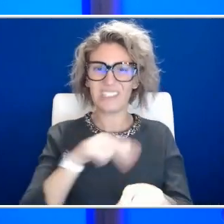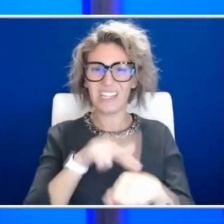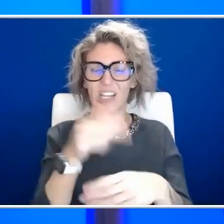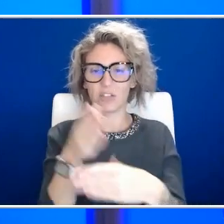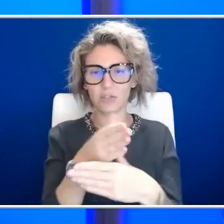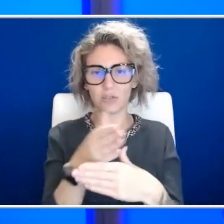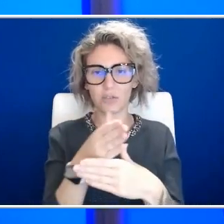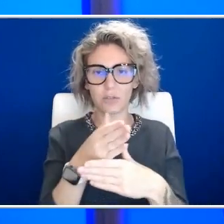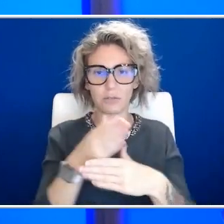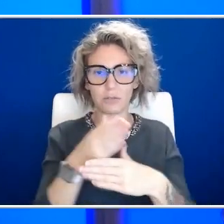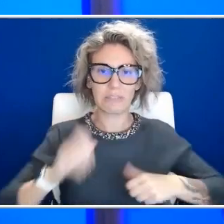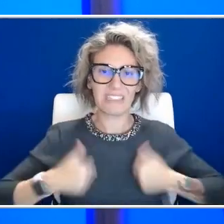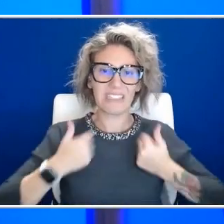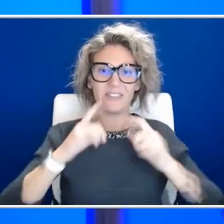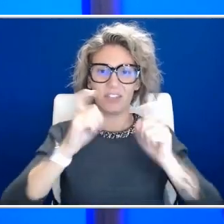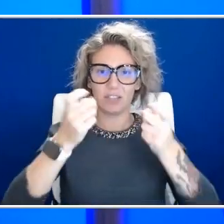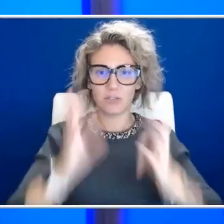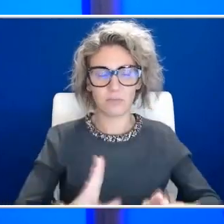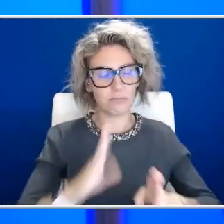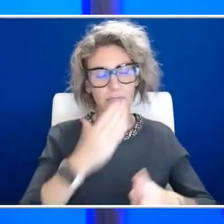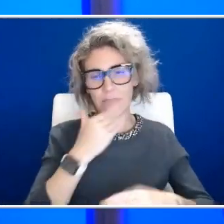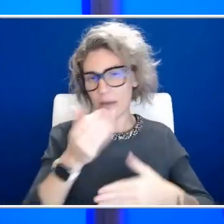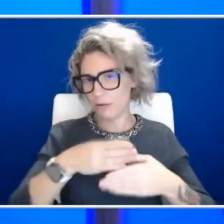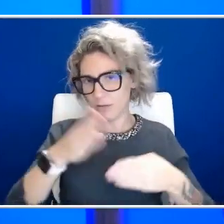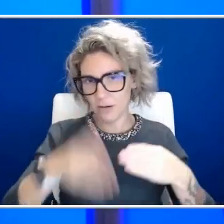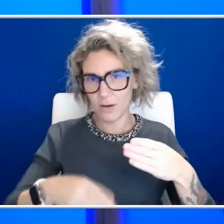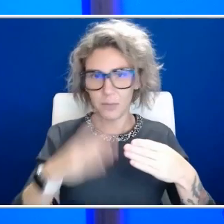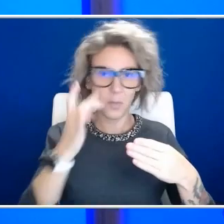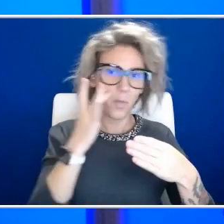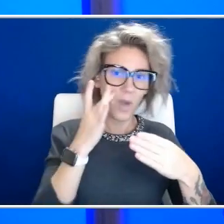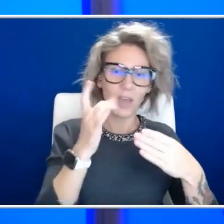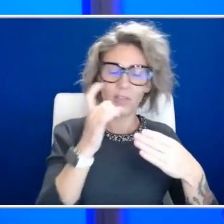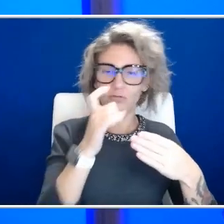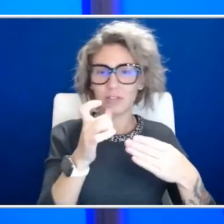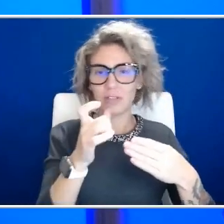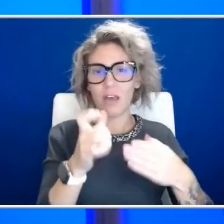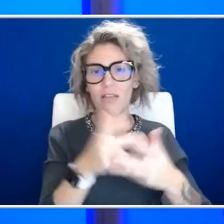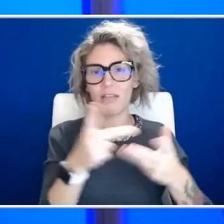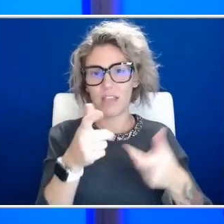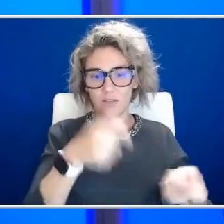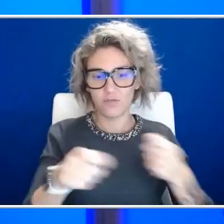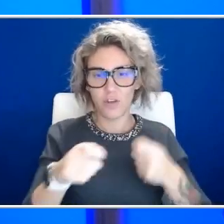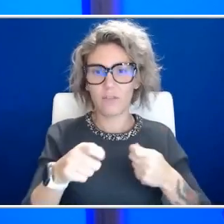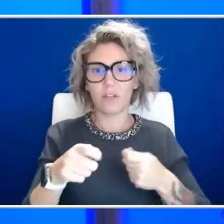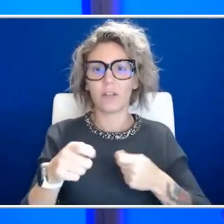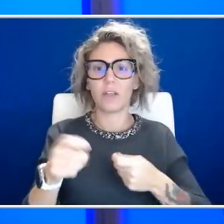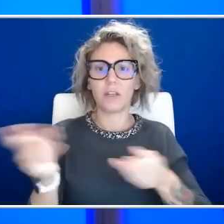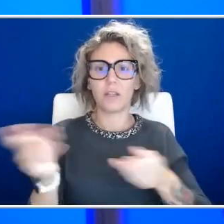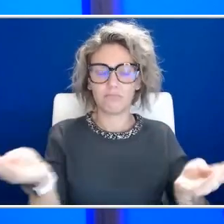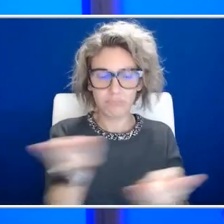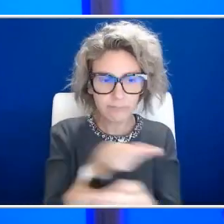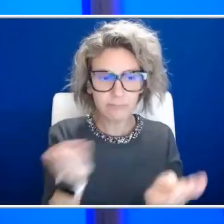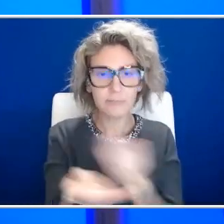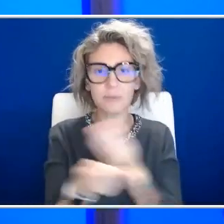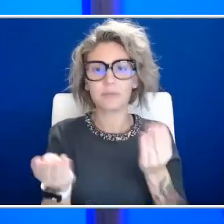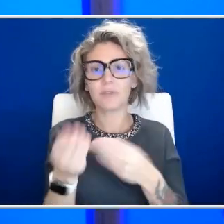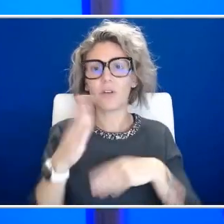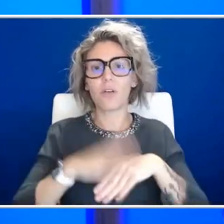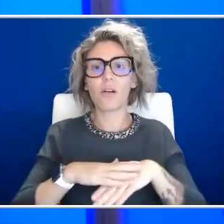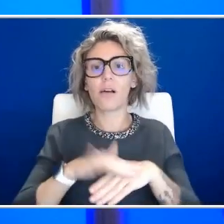Living donor outcomes are better, as you said, because there is less traveling time of the kidney, less time spent on ice, so